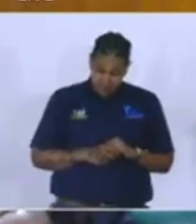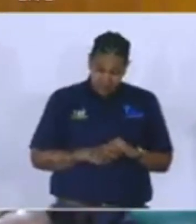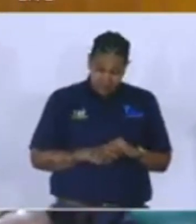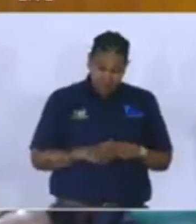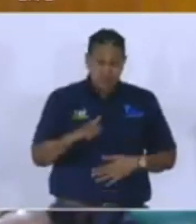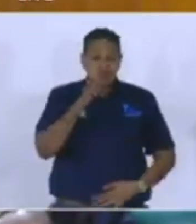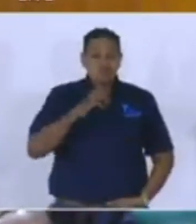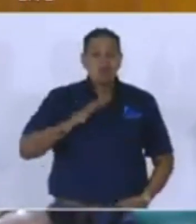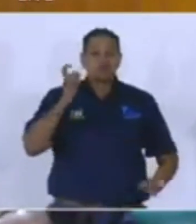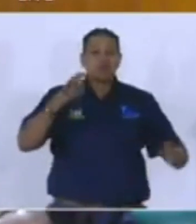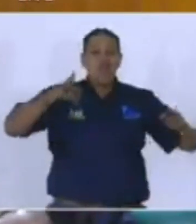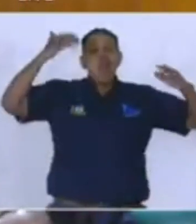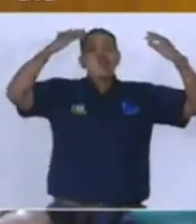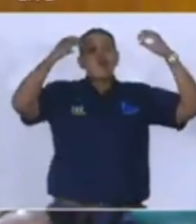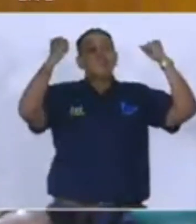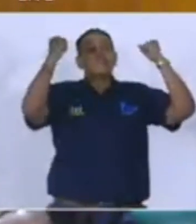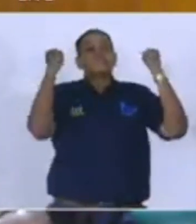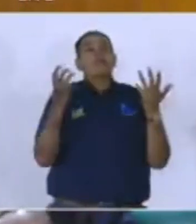I know that